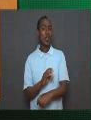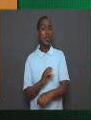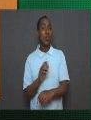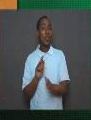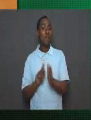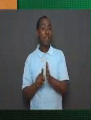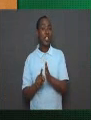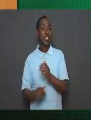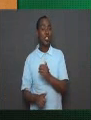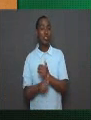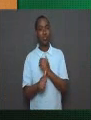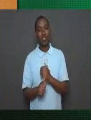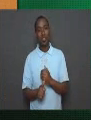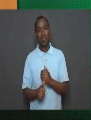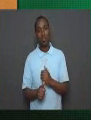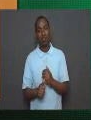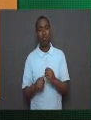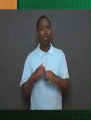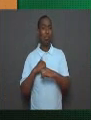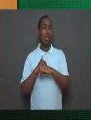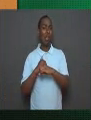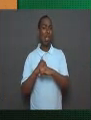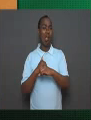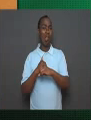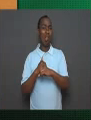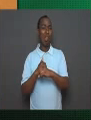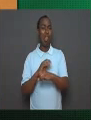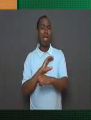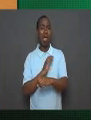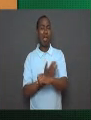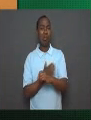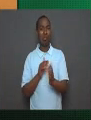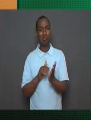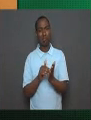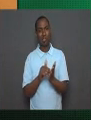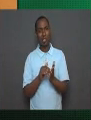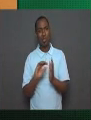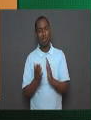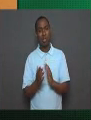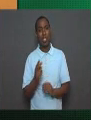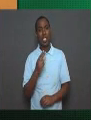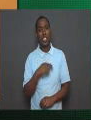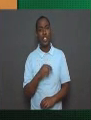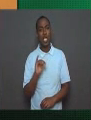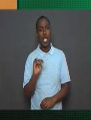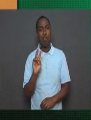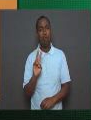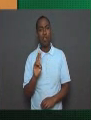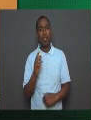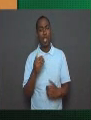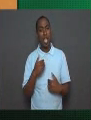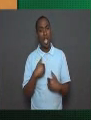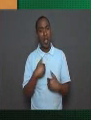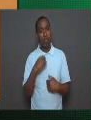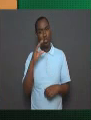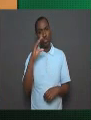immune system becomes weaker. When people are infected with HIV and